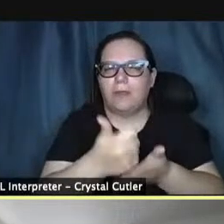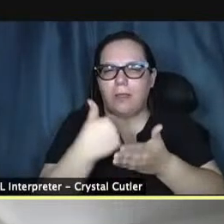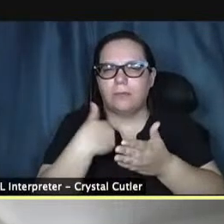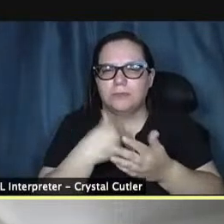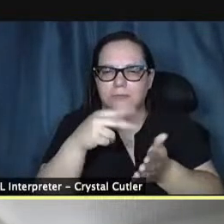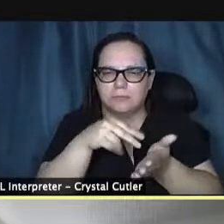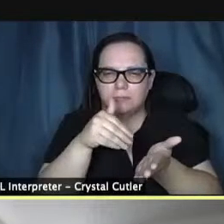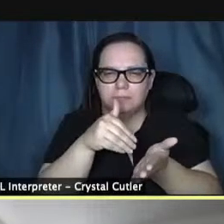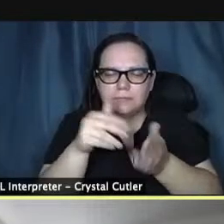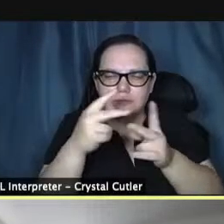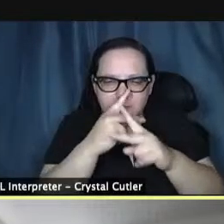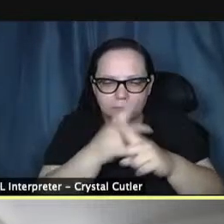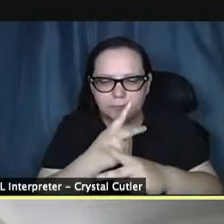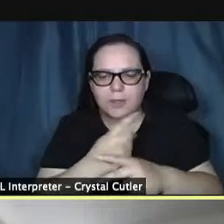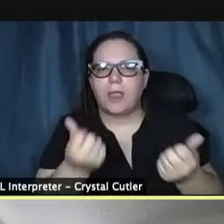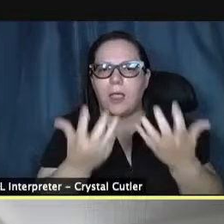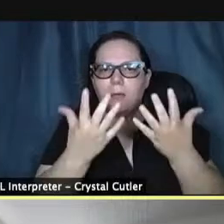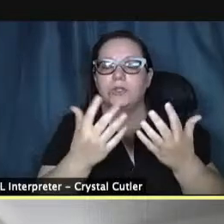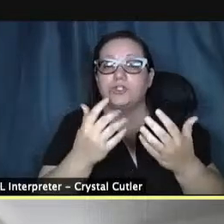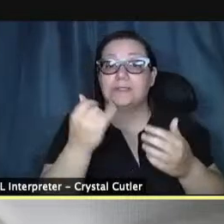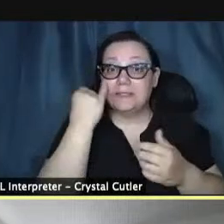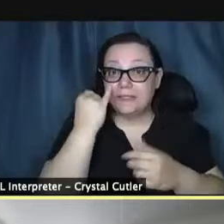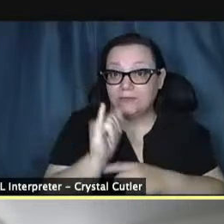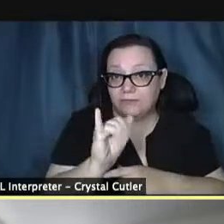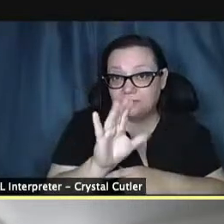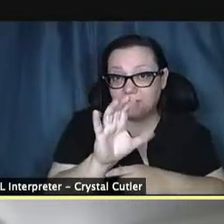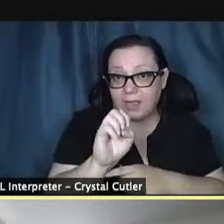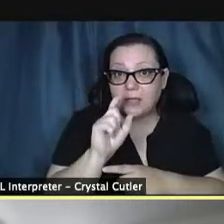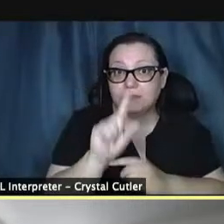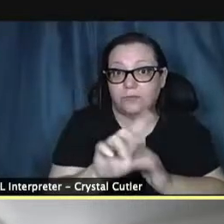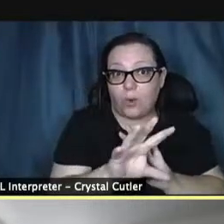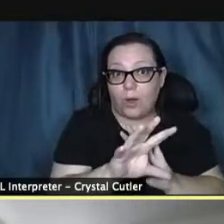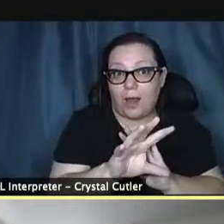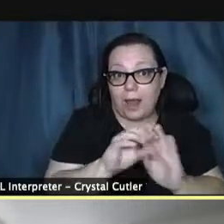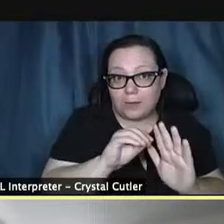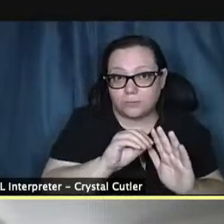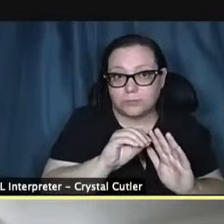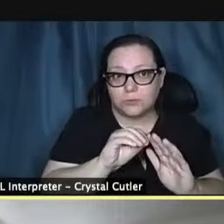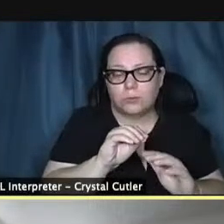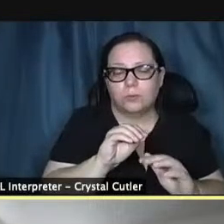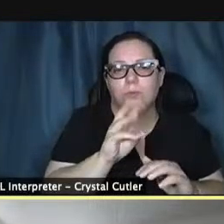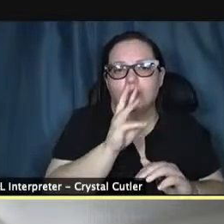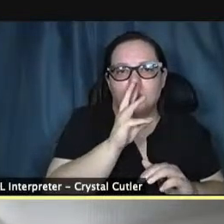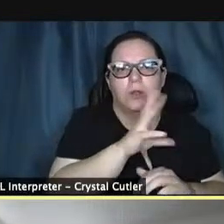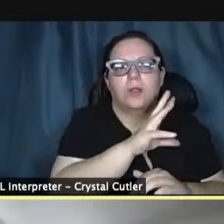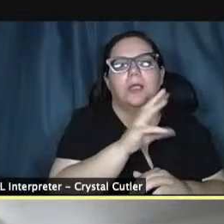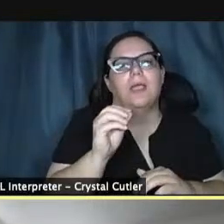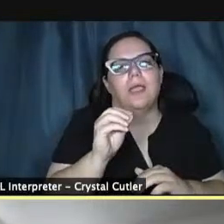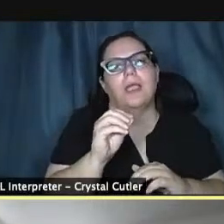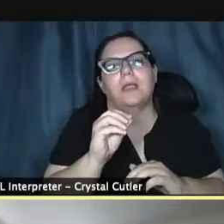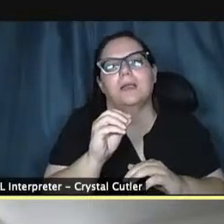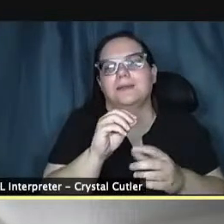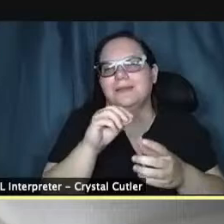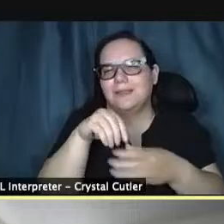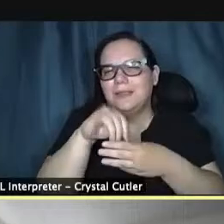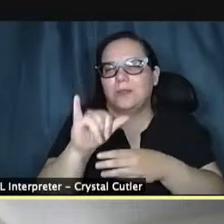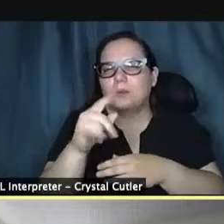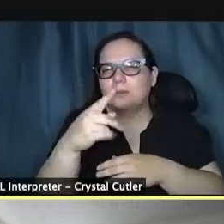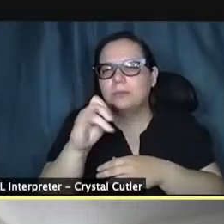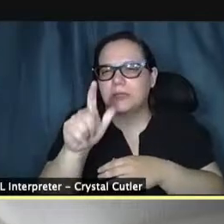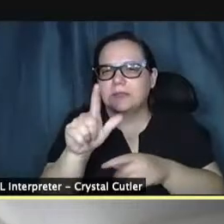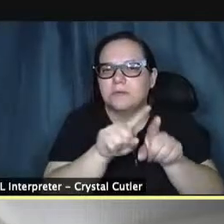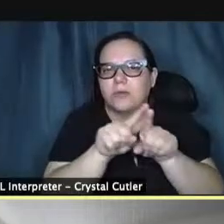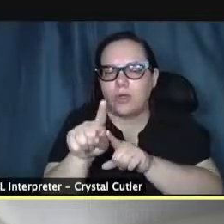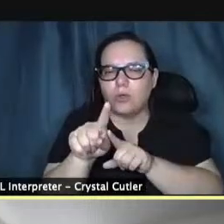or adsorbed water, and then simultaneously nested in those pixels, we get the temperature. So this is really the